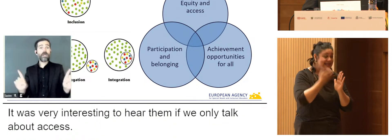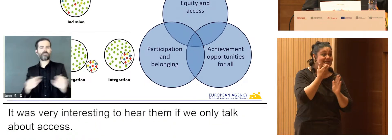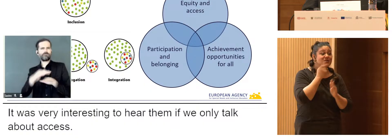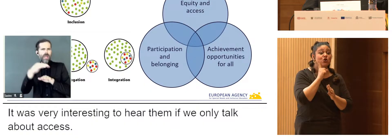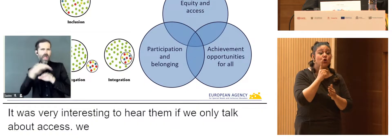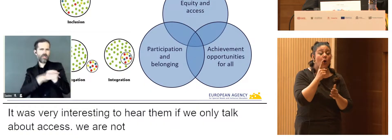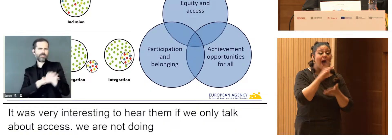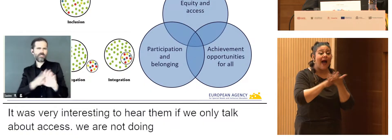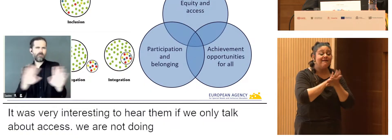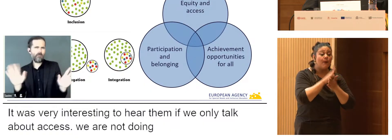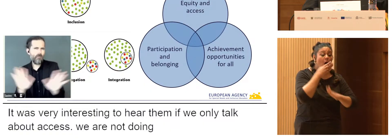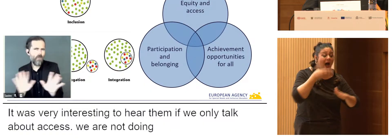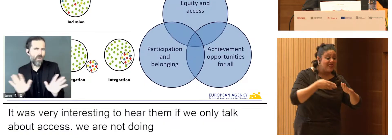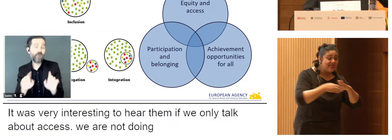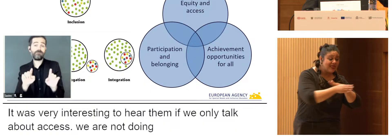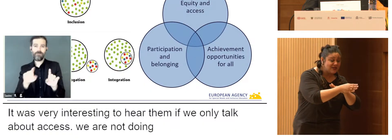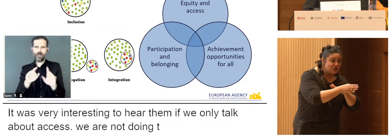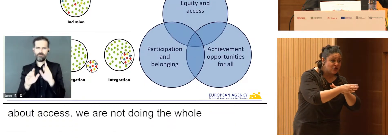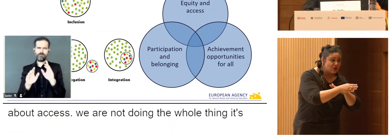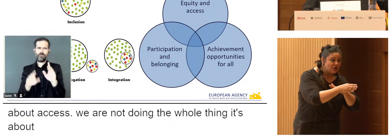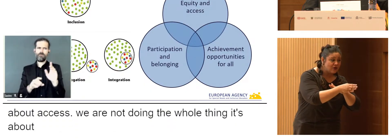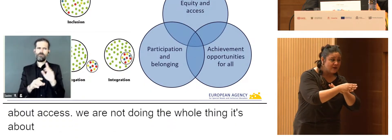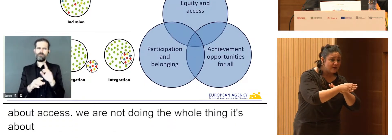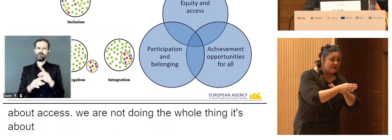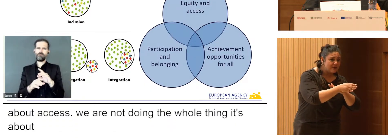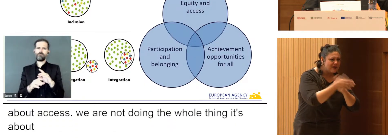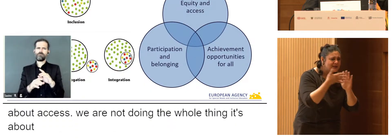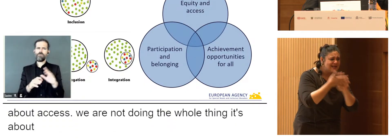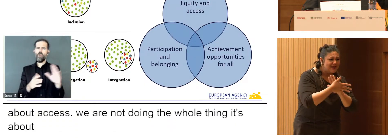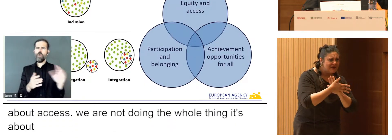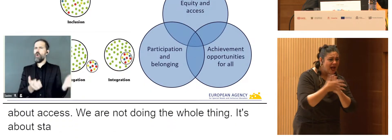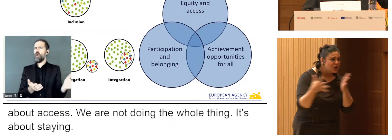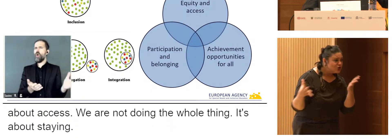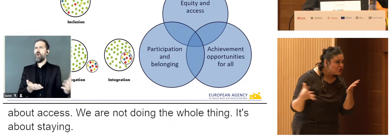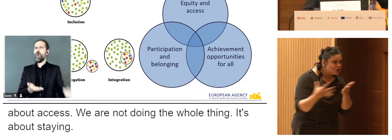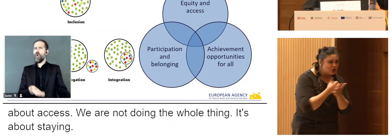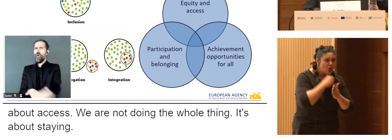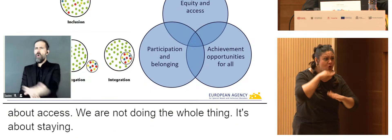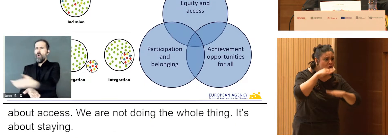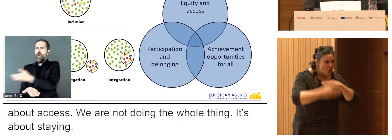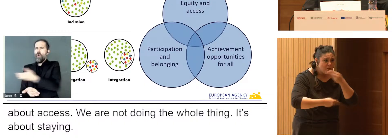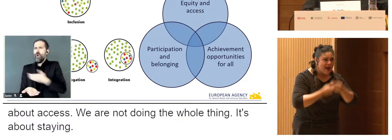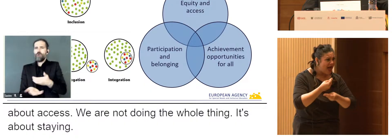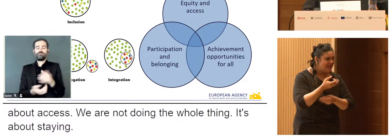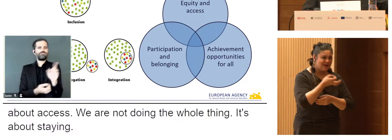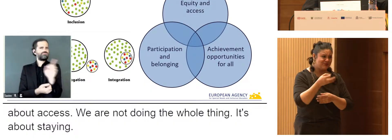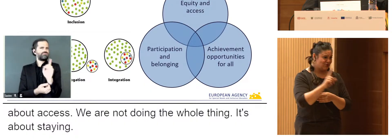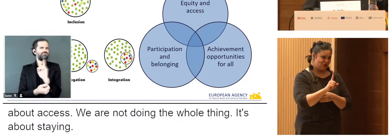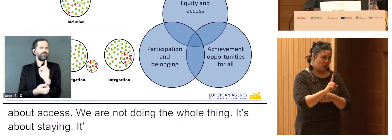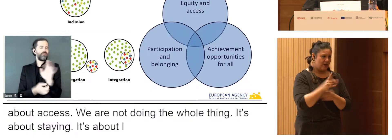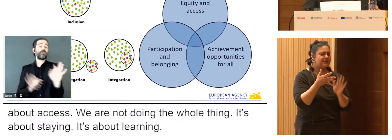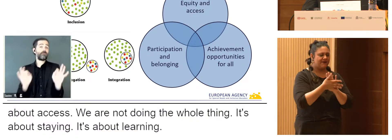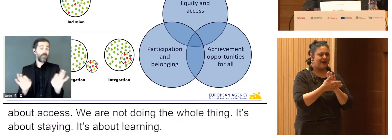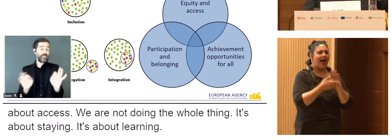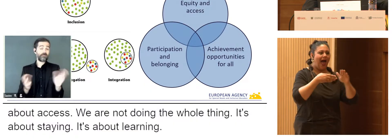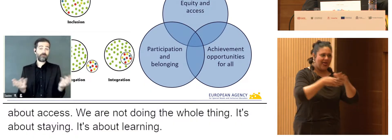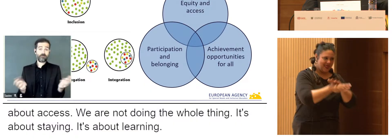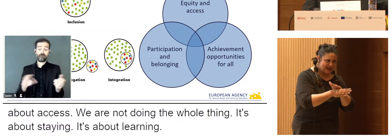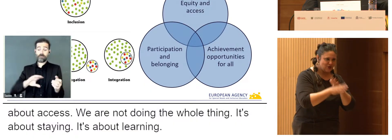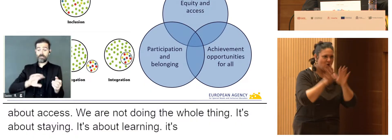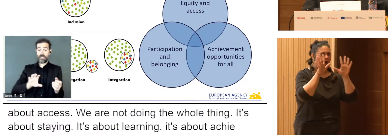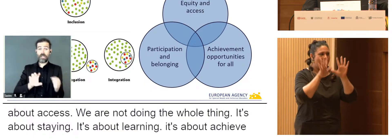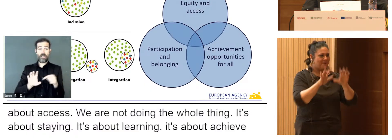doing the whole thing. It's about staying, it's about learning, it's about